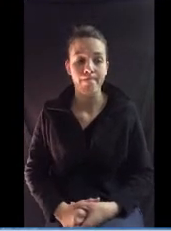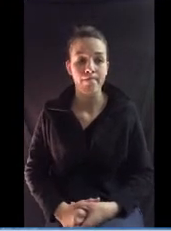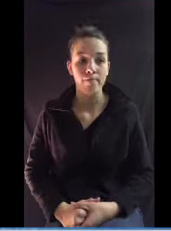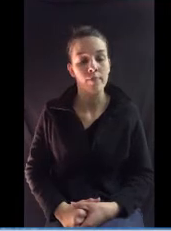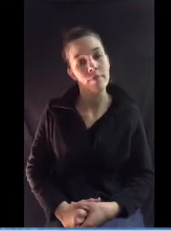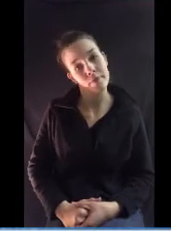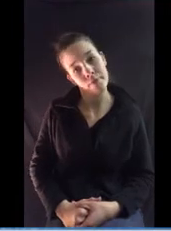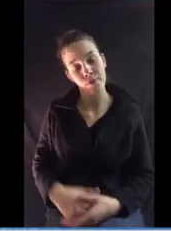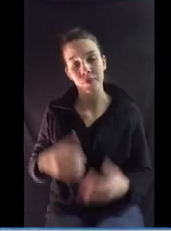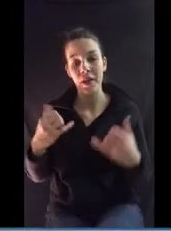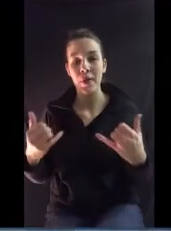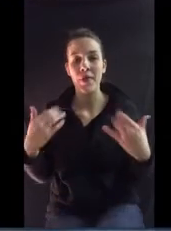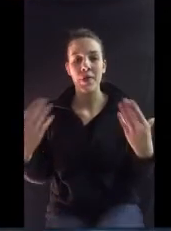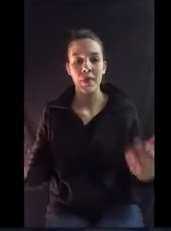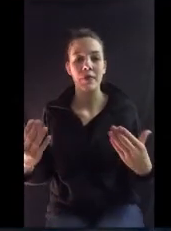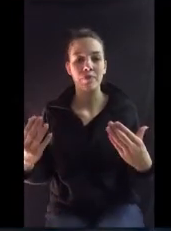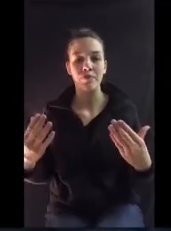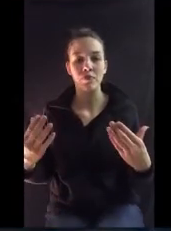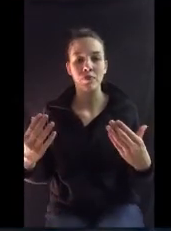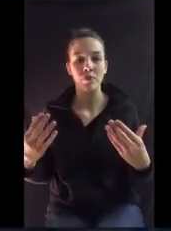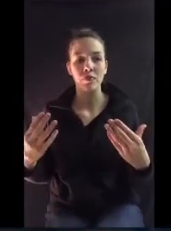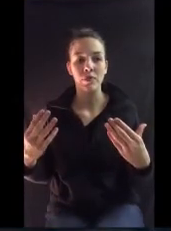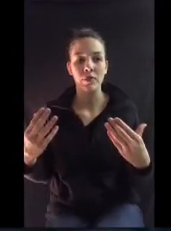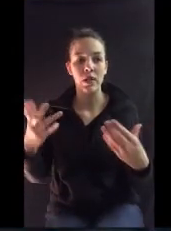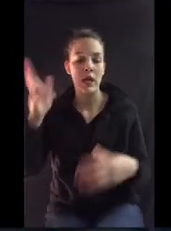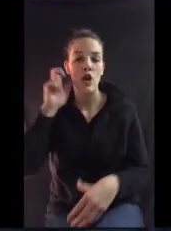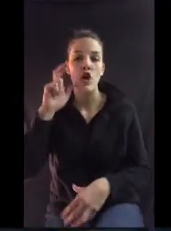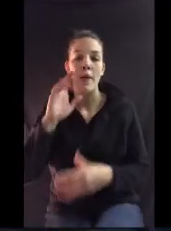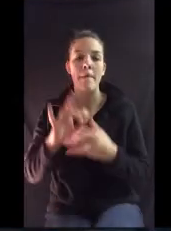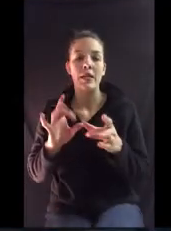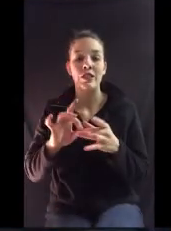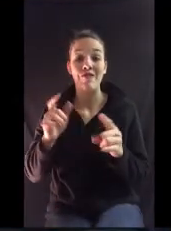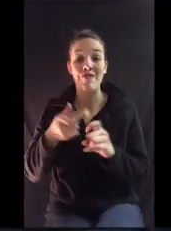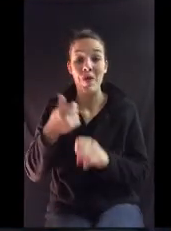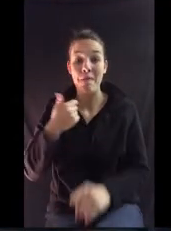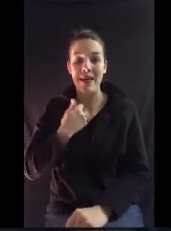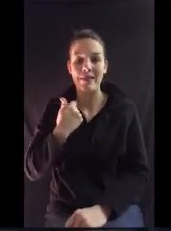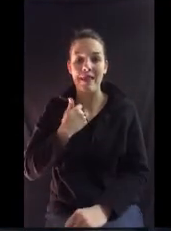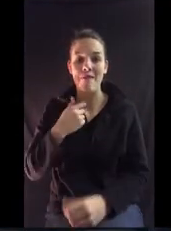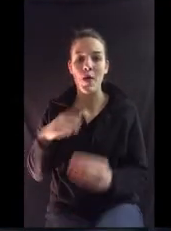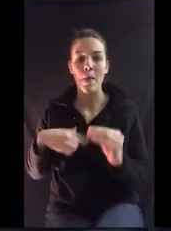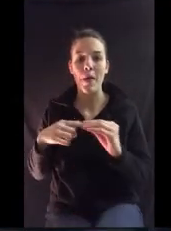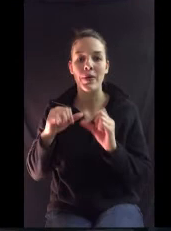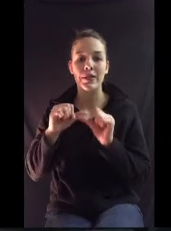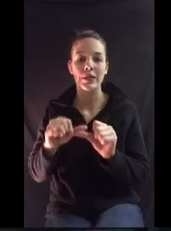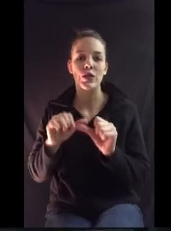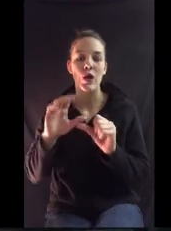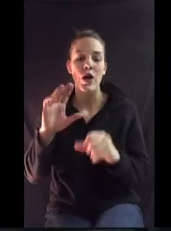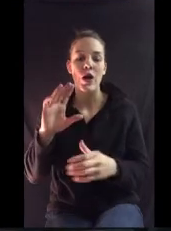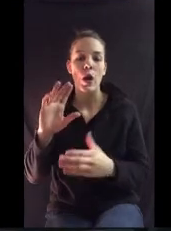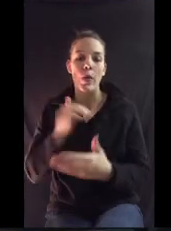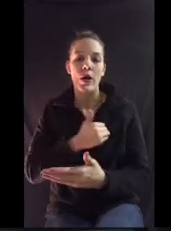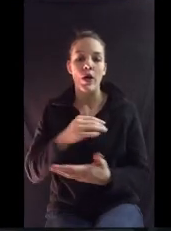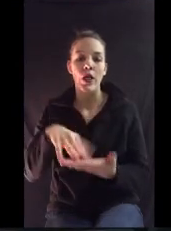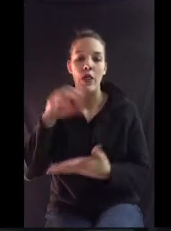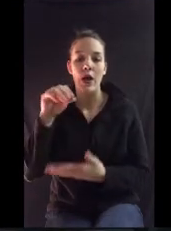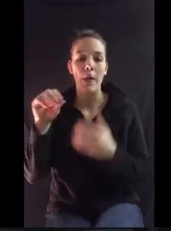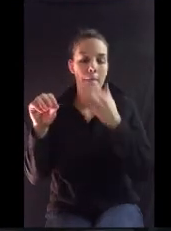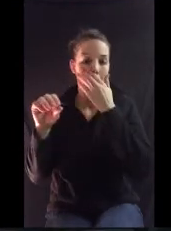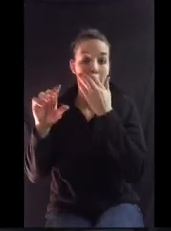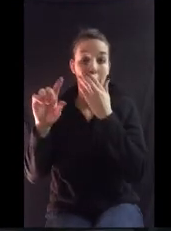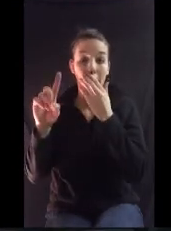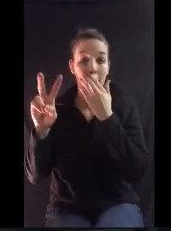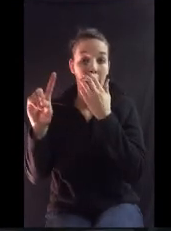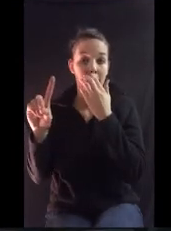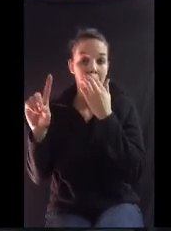forever. Amen. And now we're going to hear a message from myself about continuing